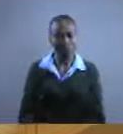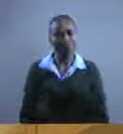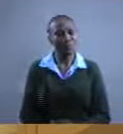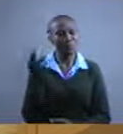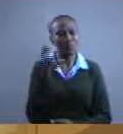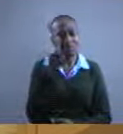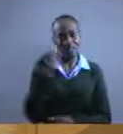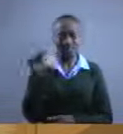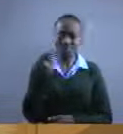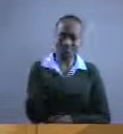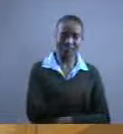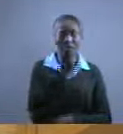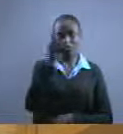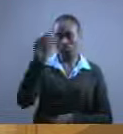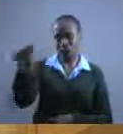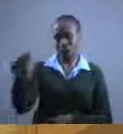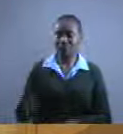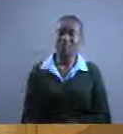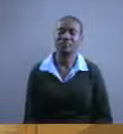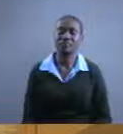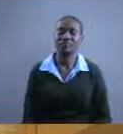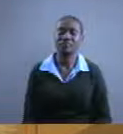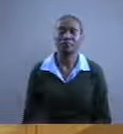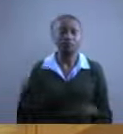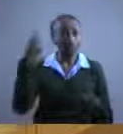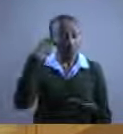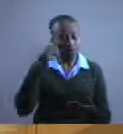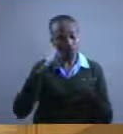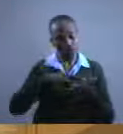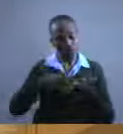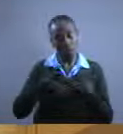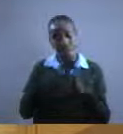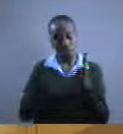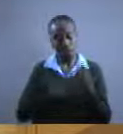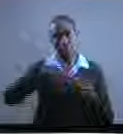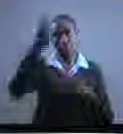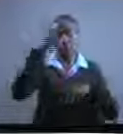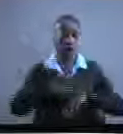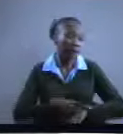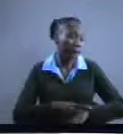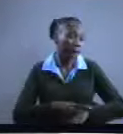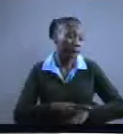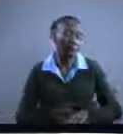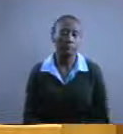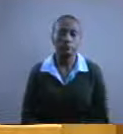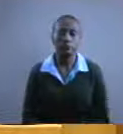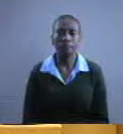No objections agreed to. The Secretary will read the bill the first time.